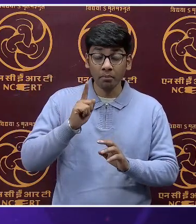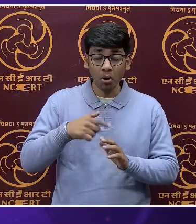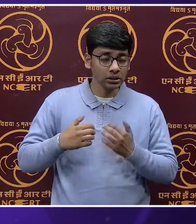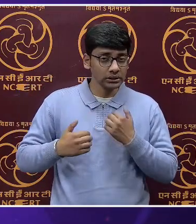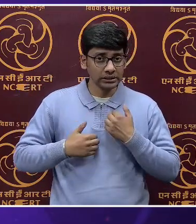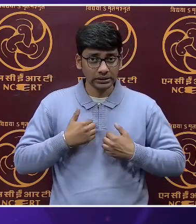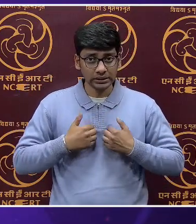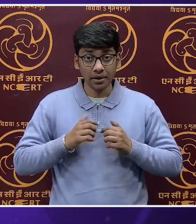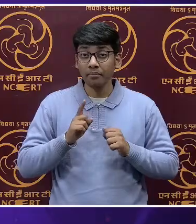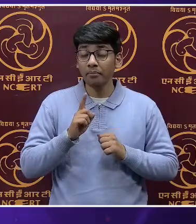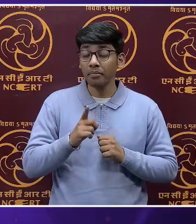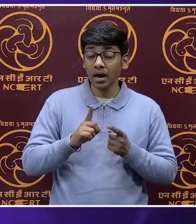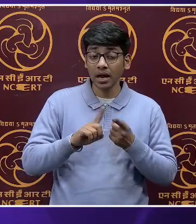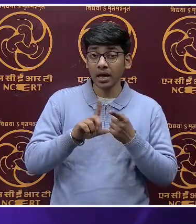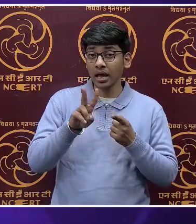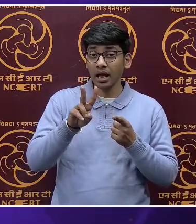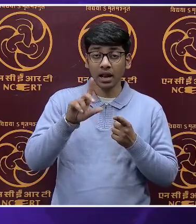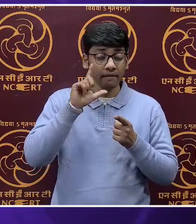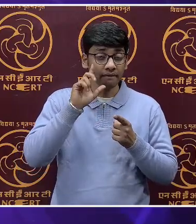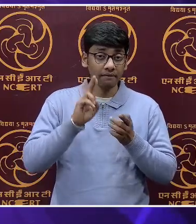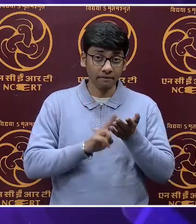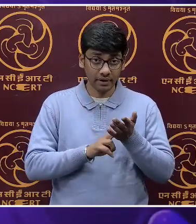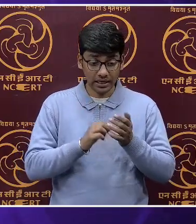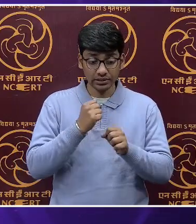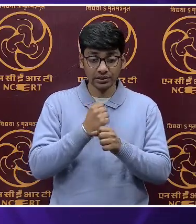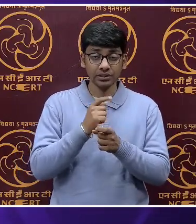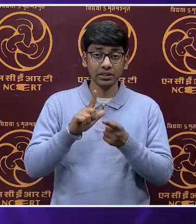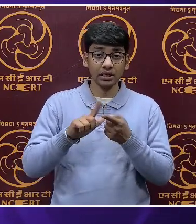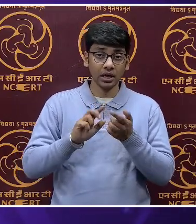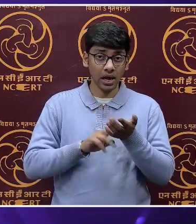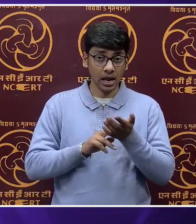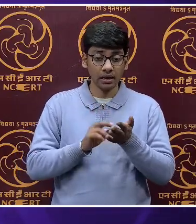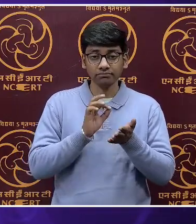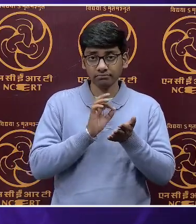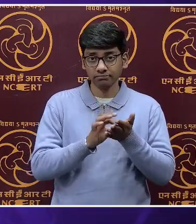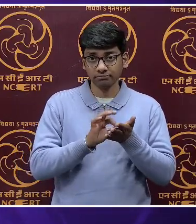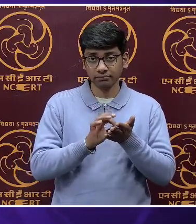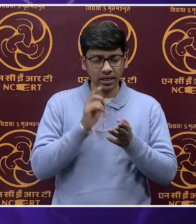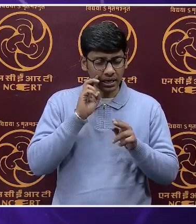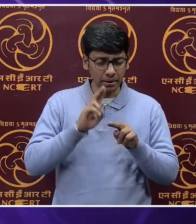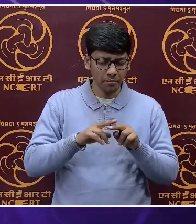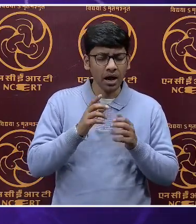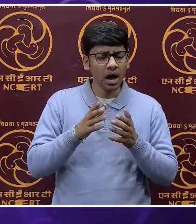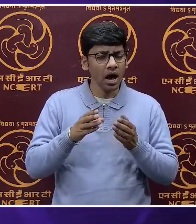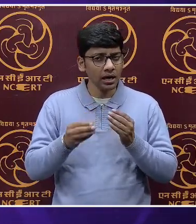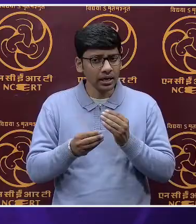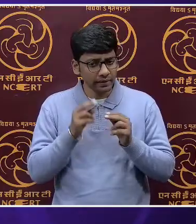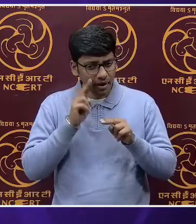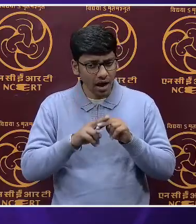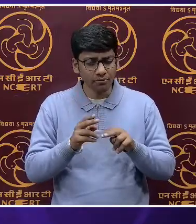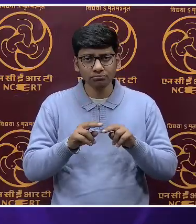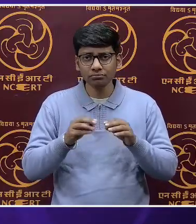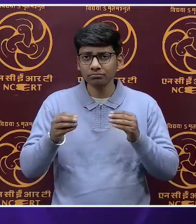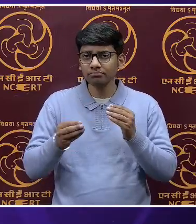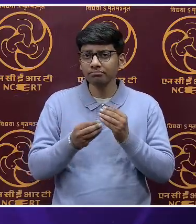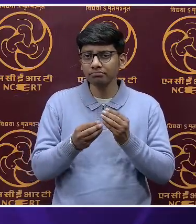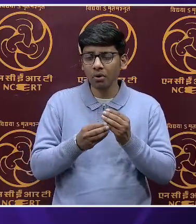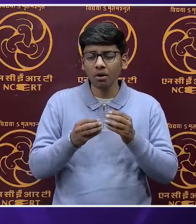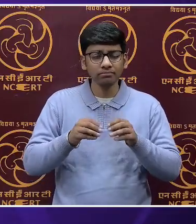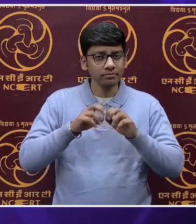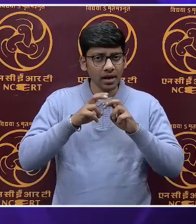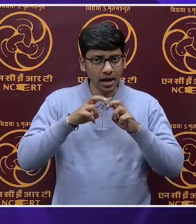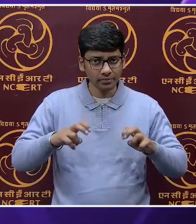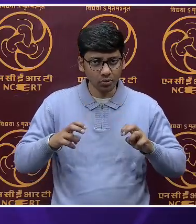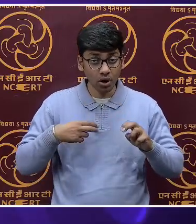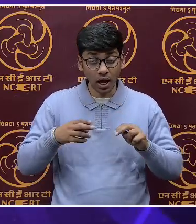talking about Evelyn Glennie. I'm sure she is the main protagonist. But if you want to explore more with me, feel free to get in touch with